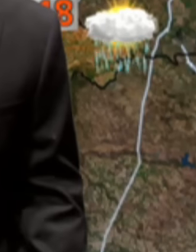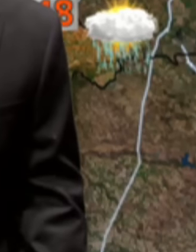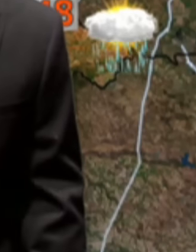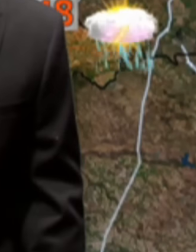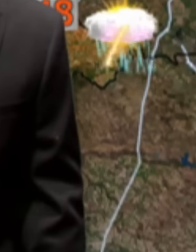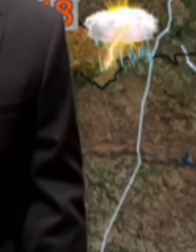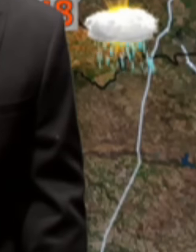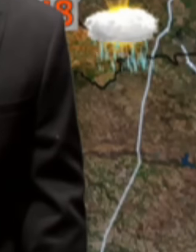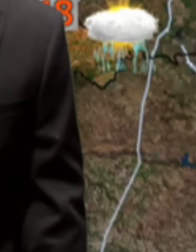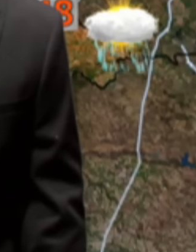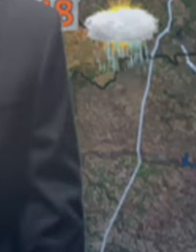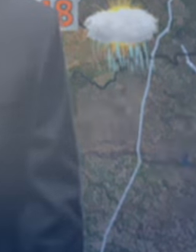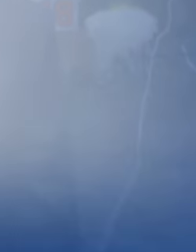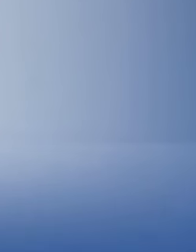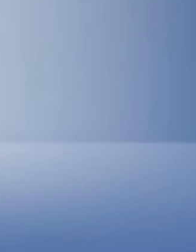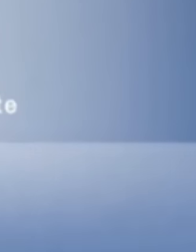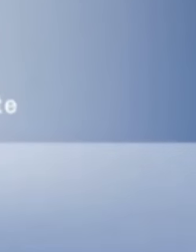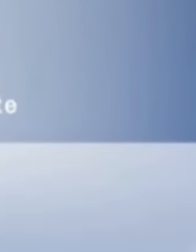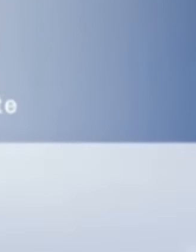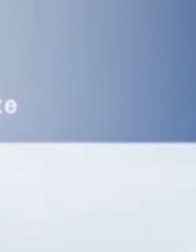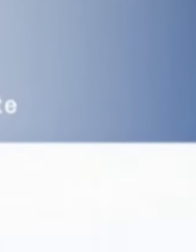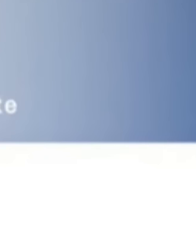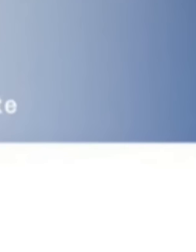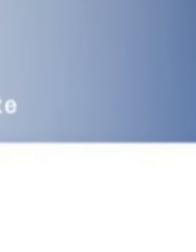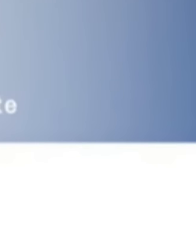Lalo intercepts. Sipasenwe.